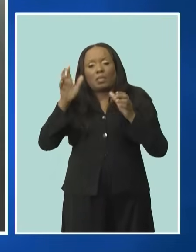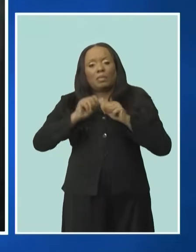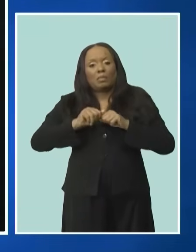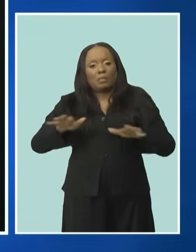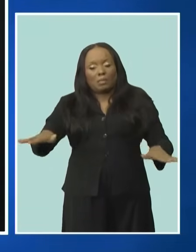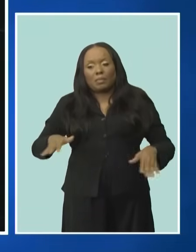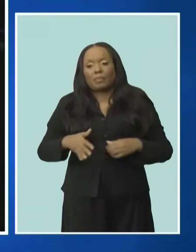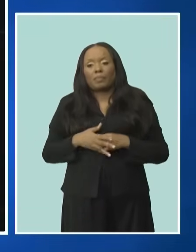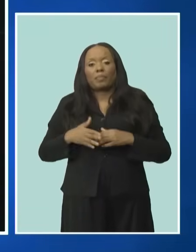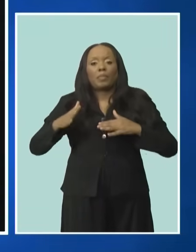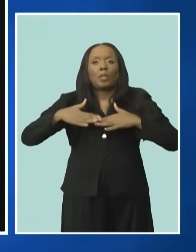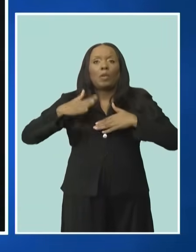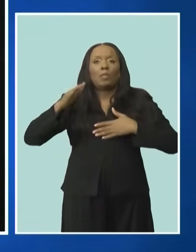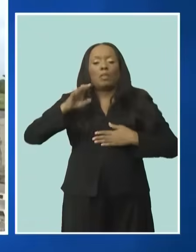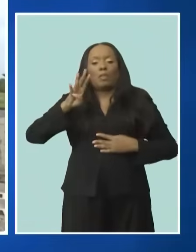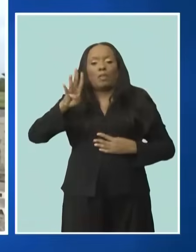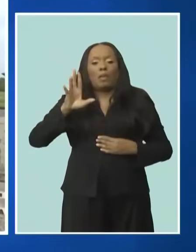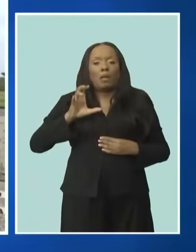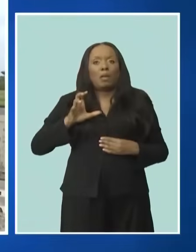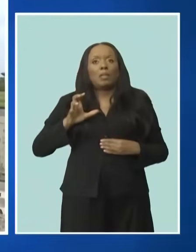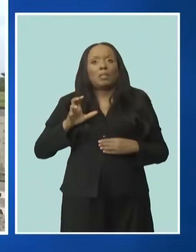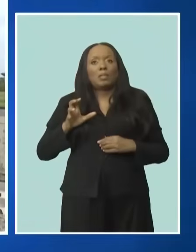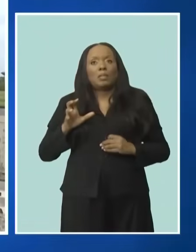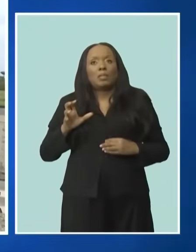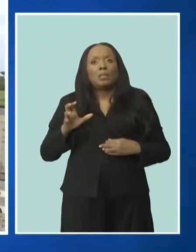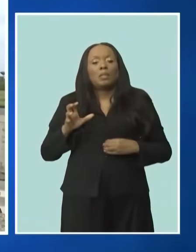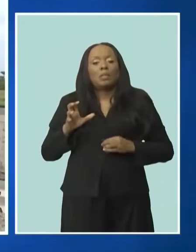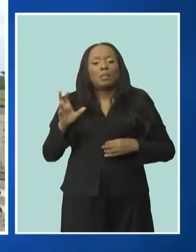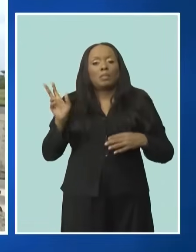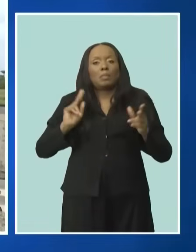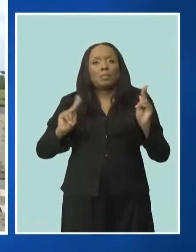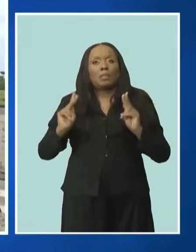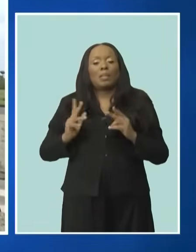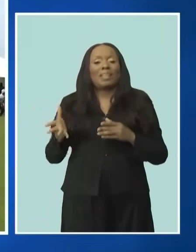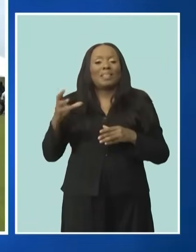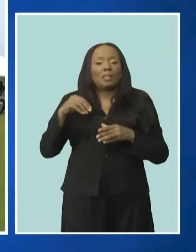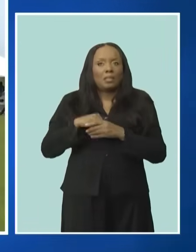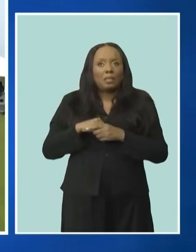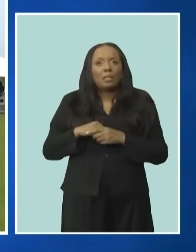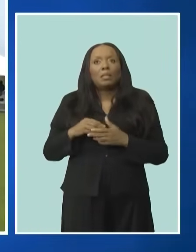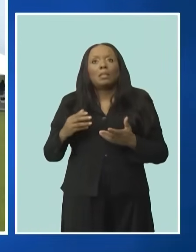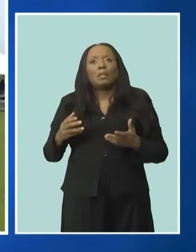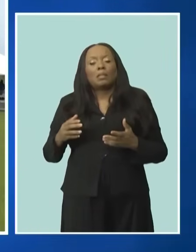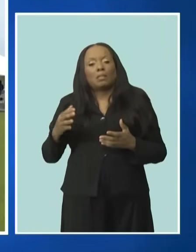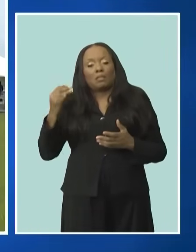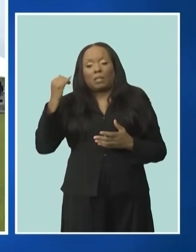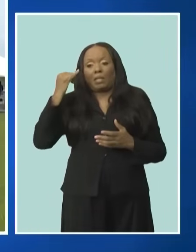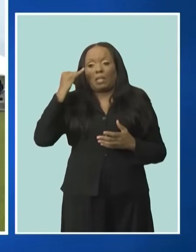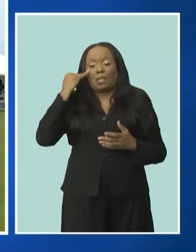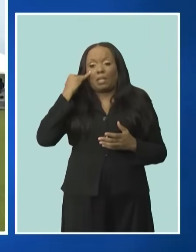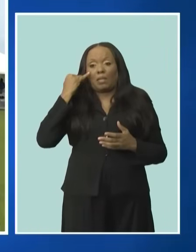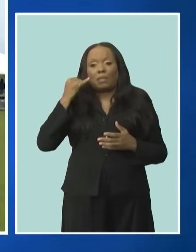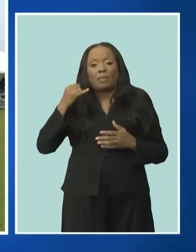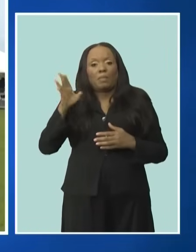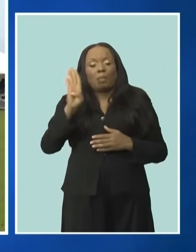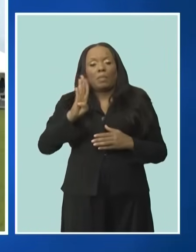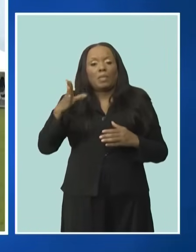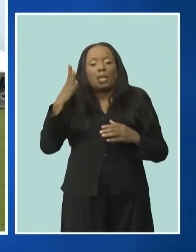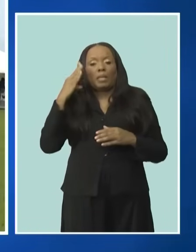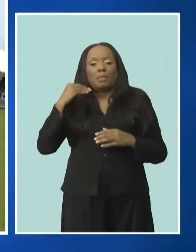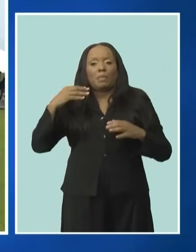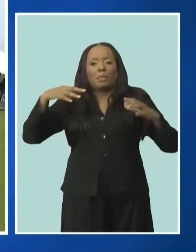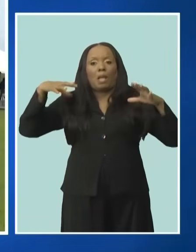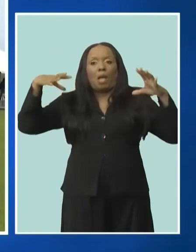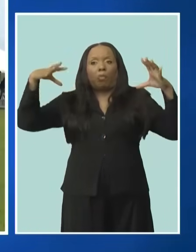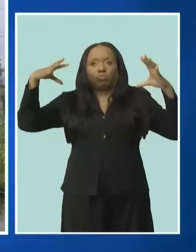With over 400 employees participating in restoration efforts in the event of an outage, management is generally